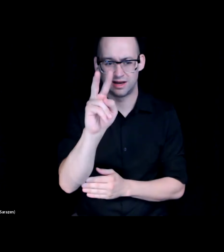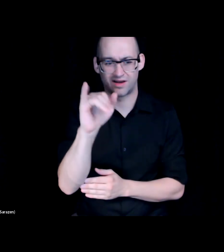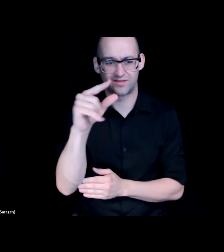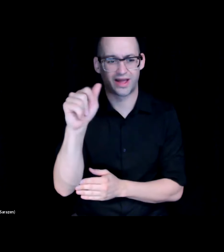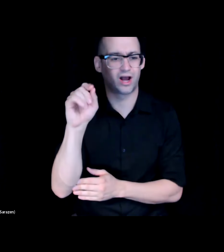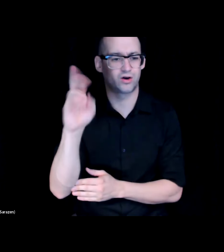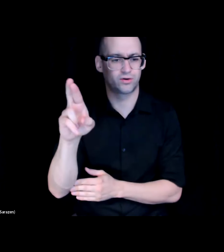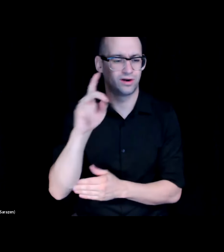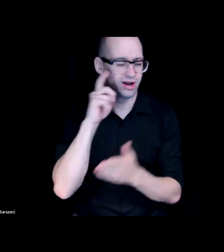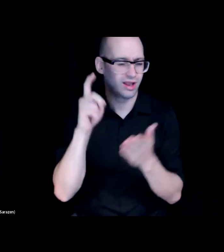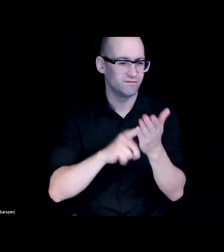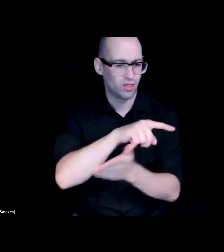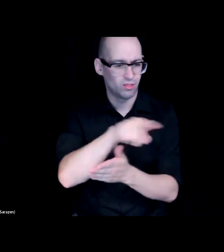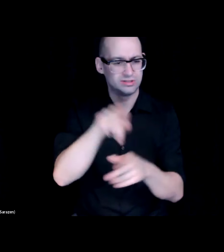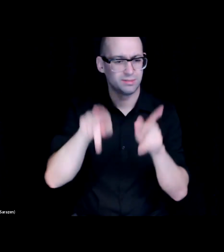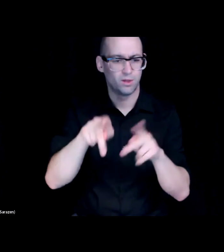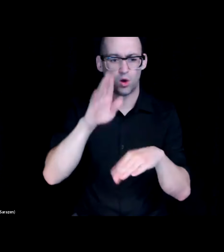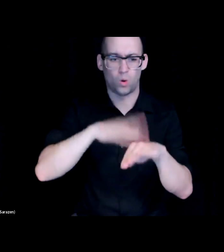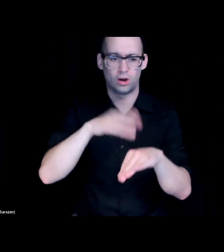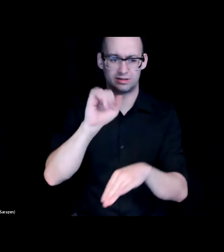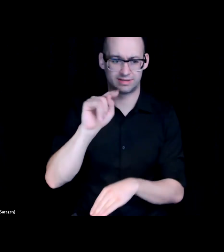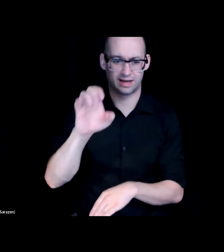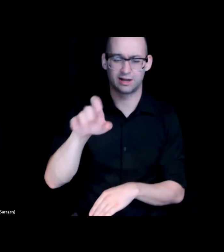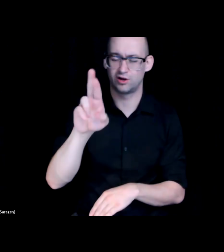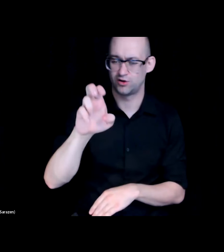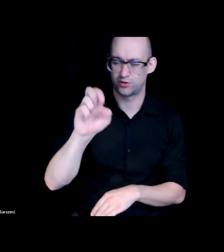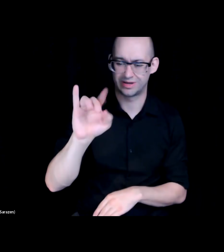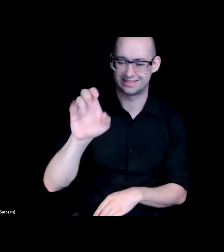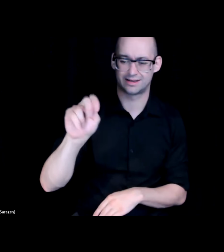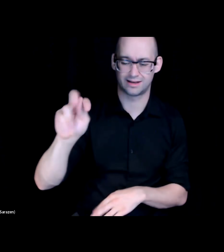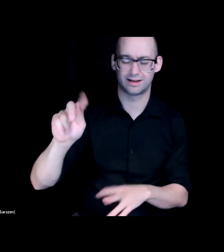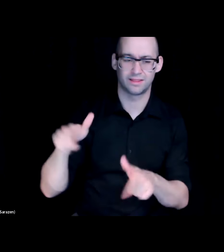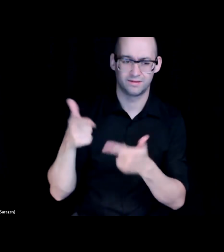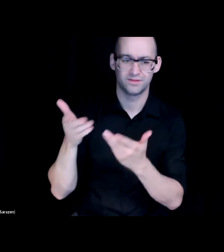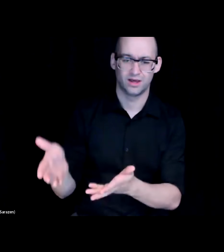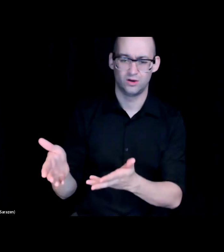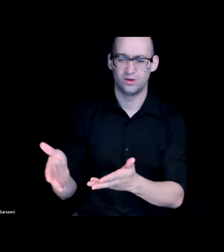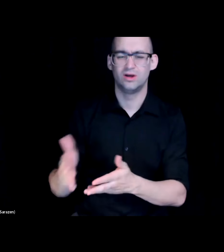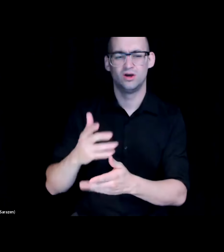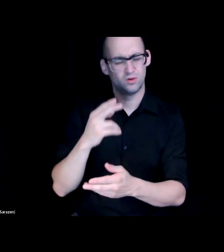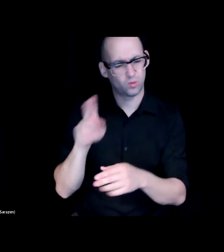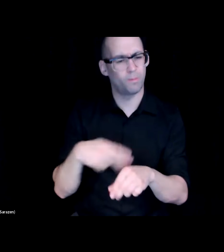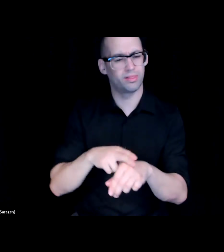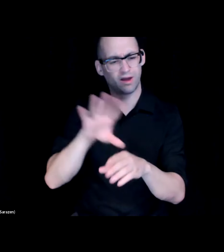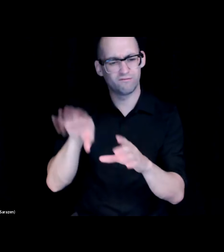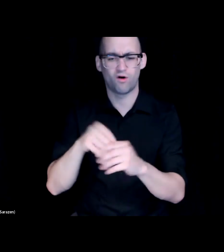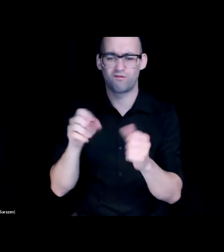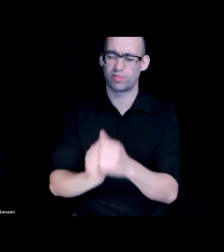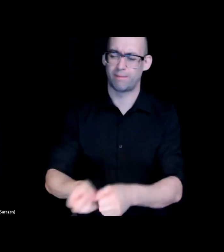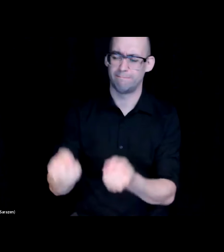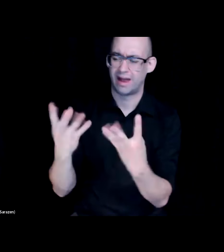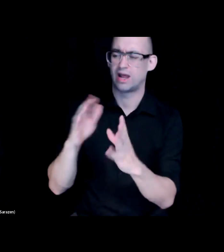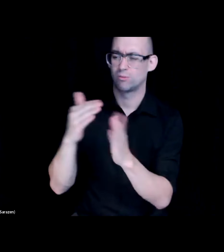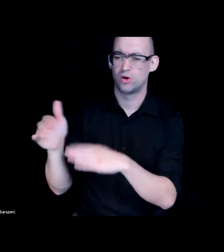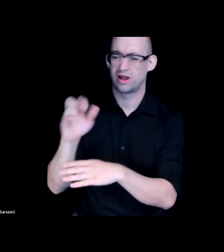those people on site, residents that were usually involved with a lot of the community events. You teach them,